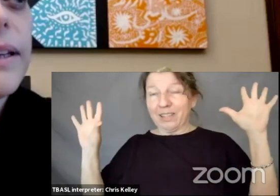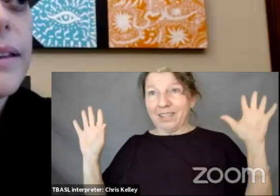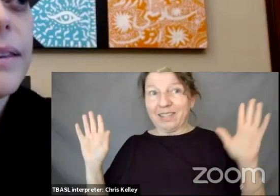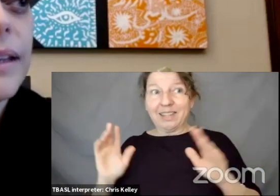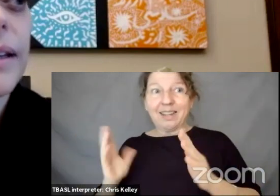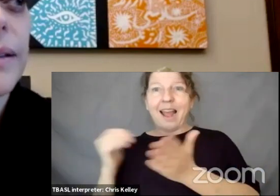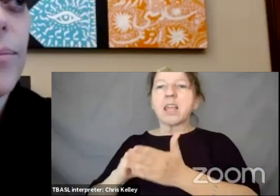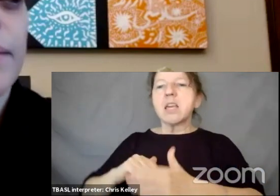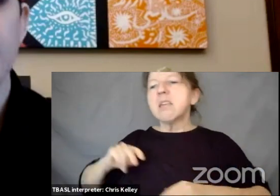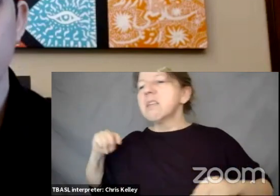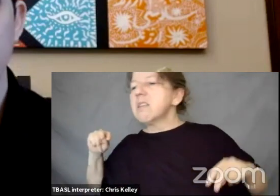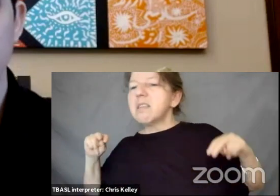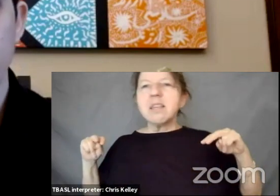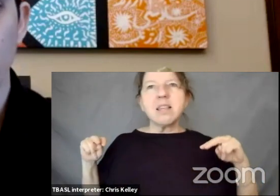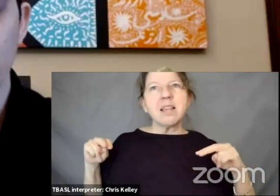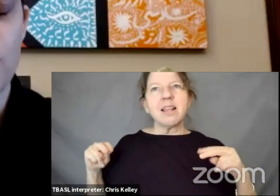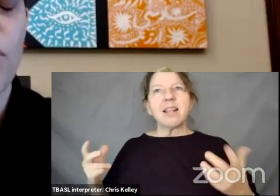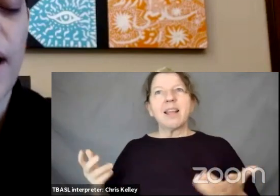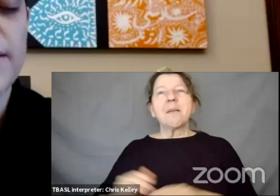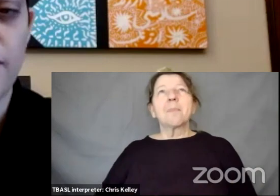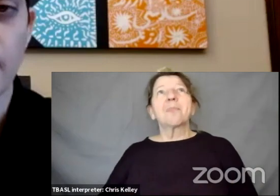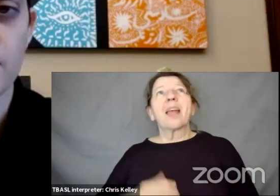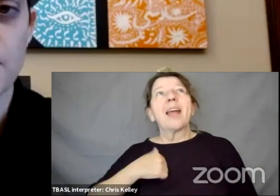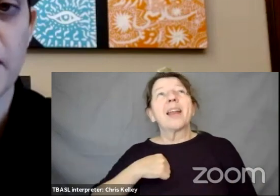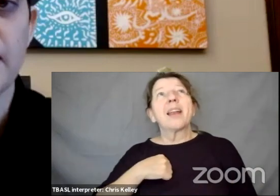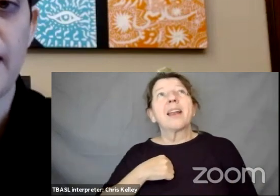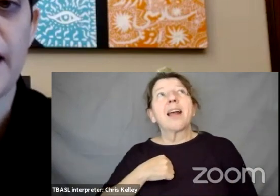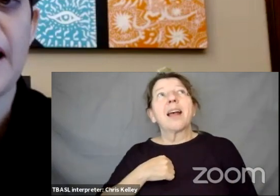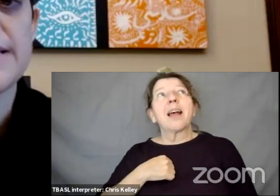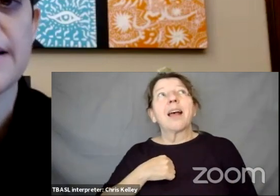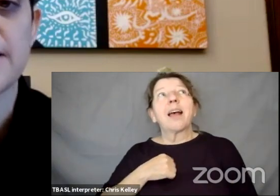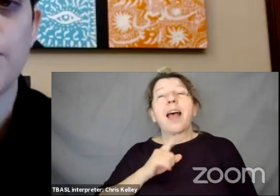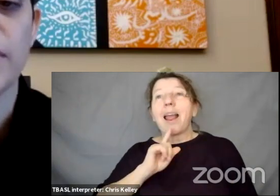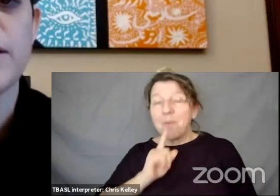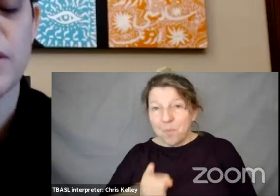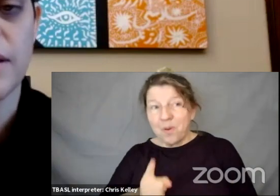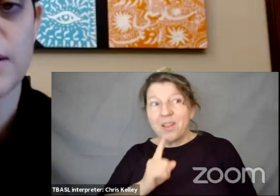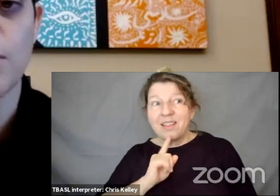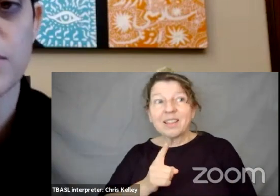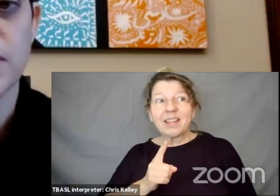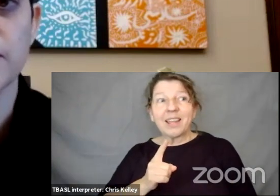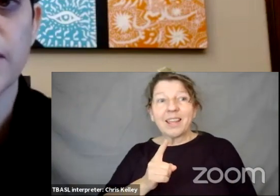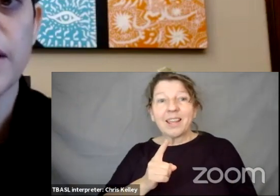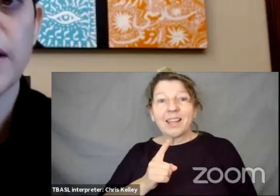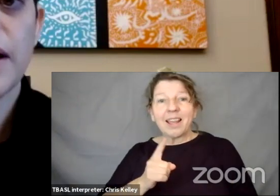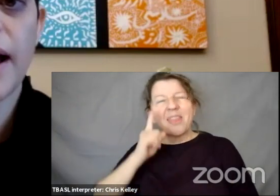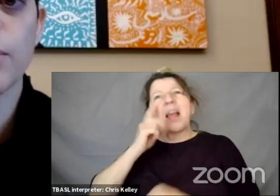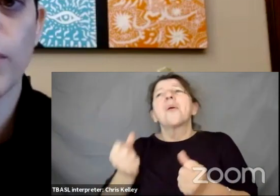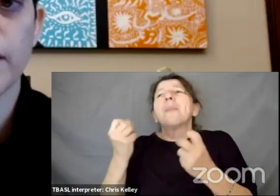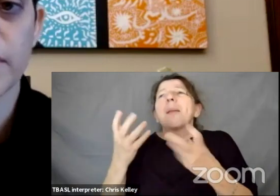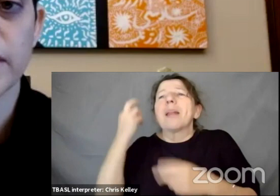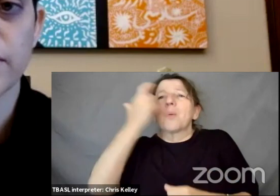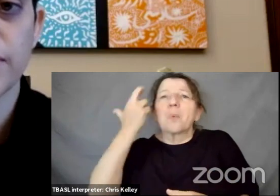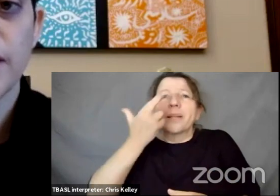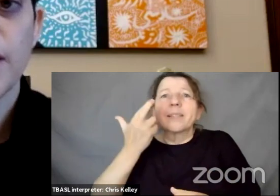really think maybe there's all kinds of factors, but it's some relation to this question of how do